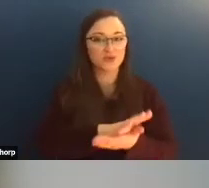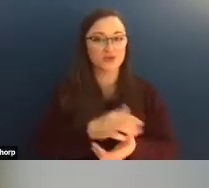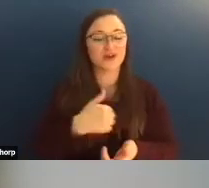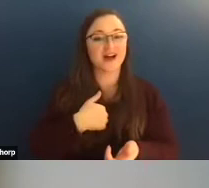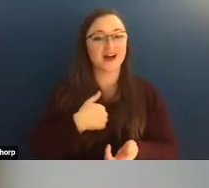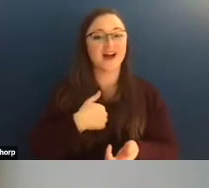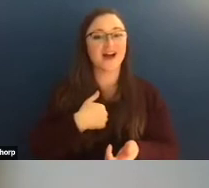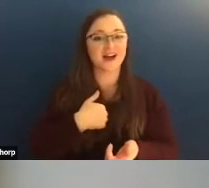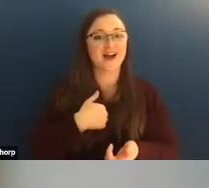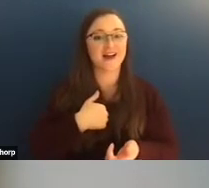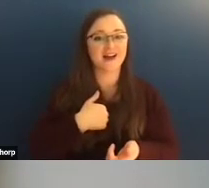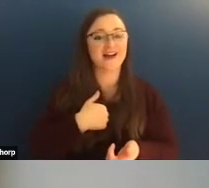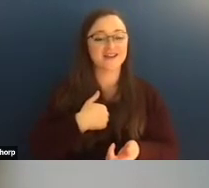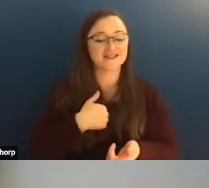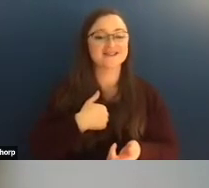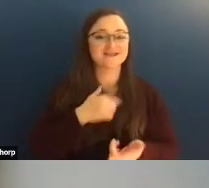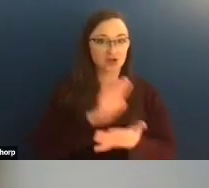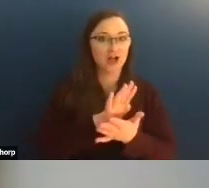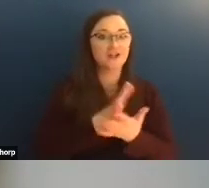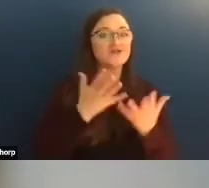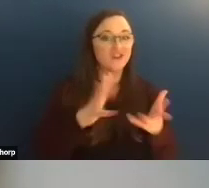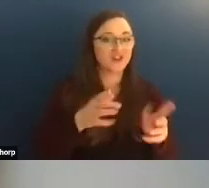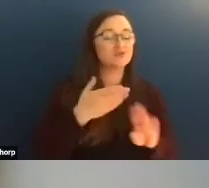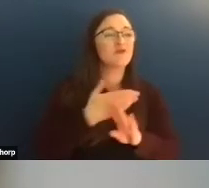a few years after college before applying